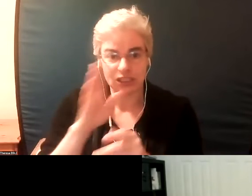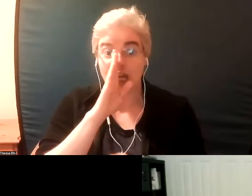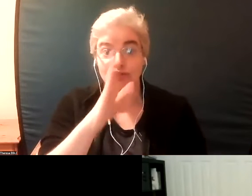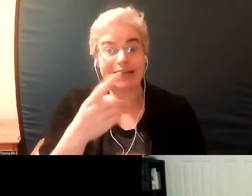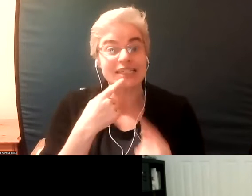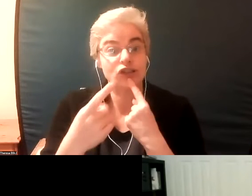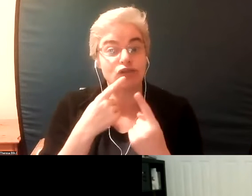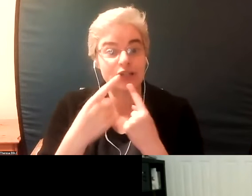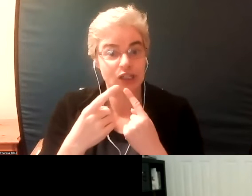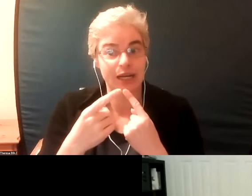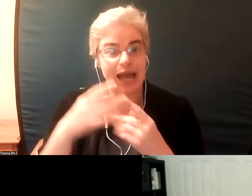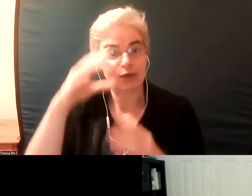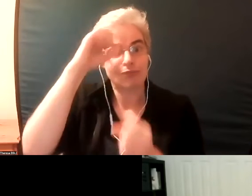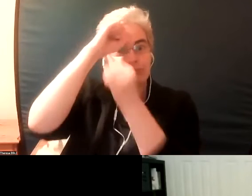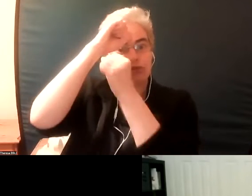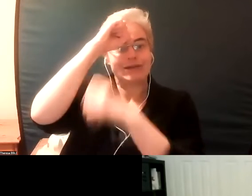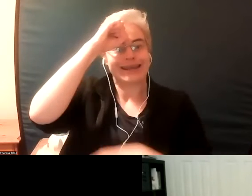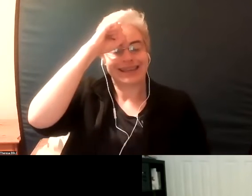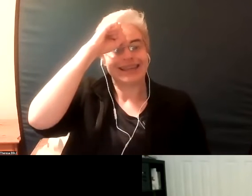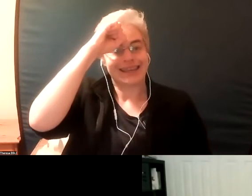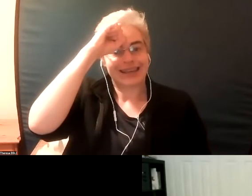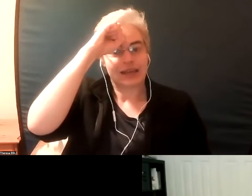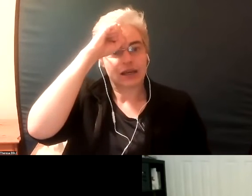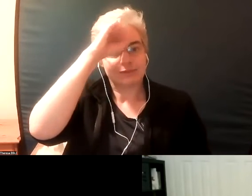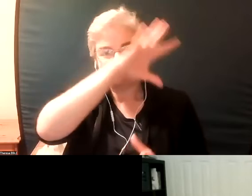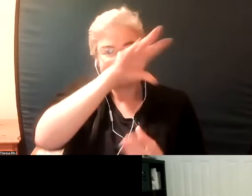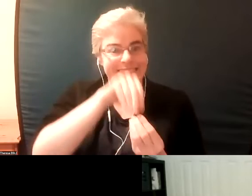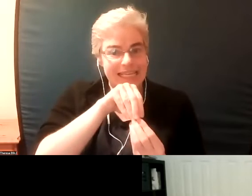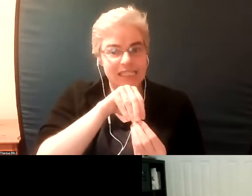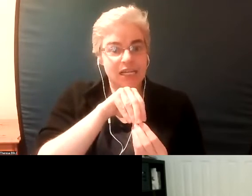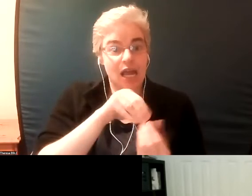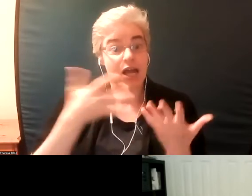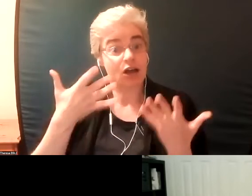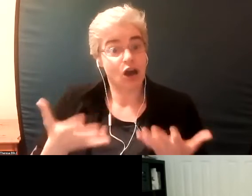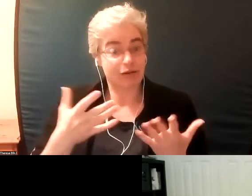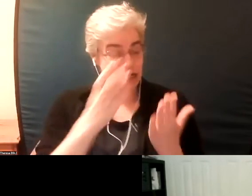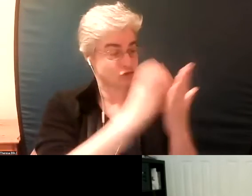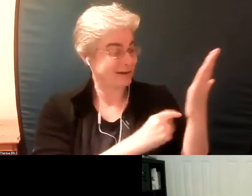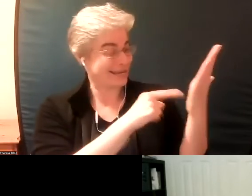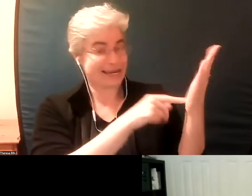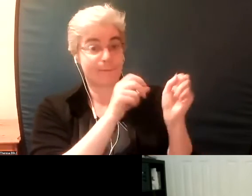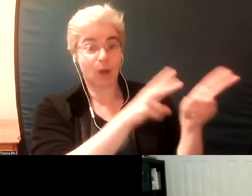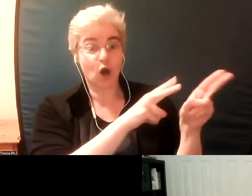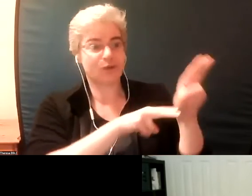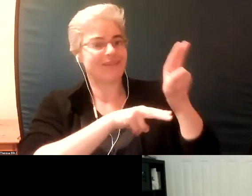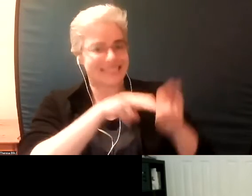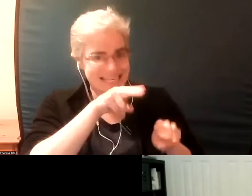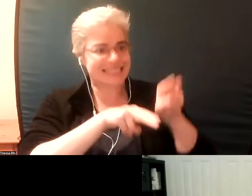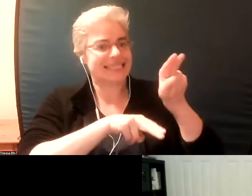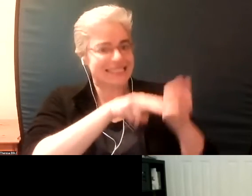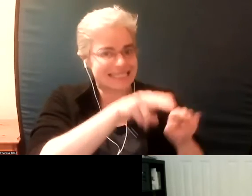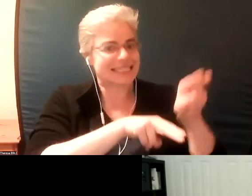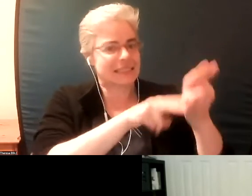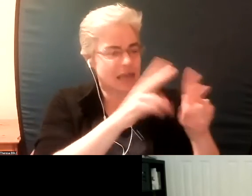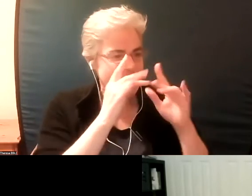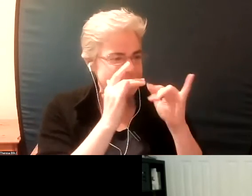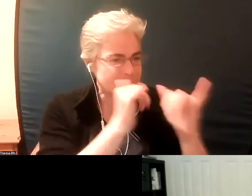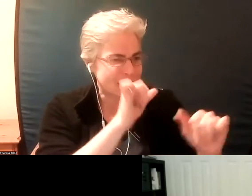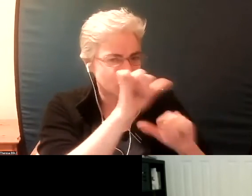instruction and memorization. Taken together, the current curriculum mode of assessment and inspection